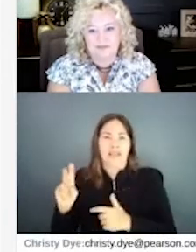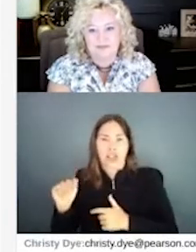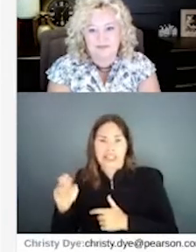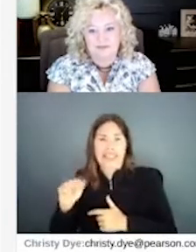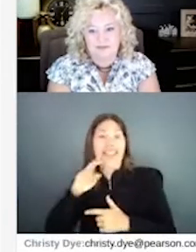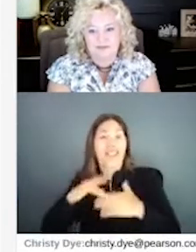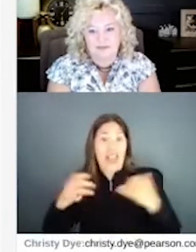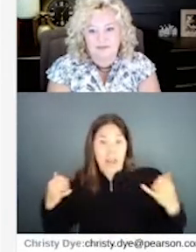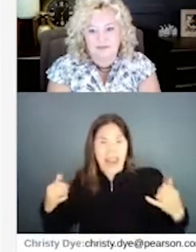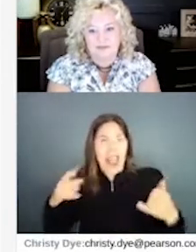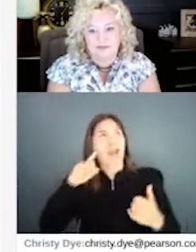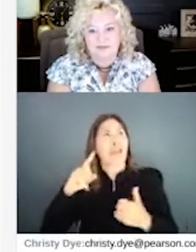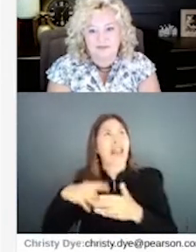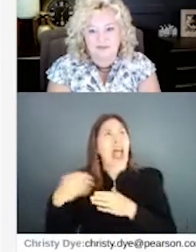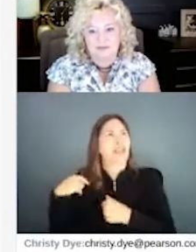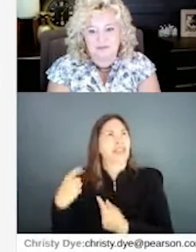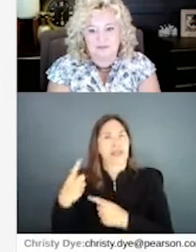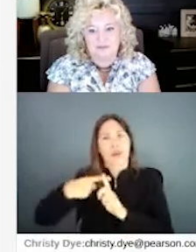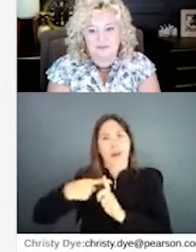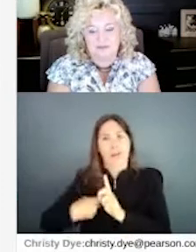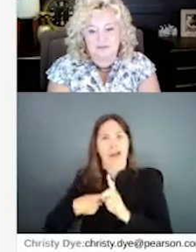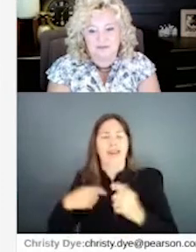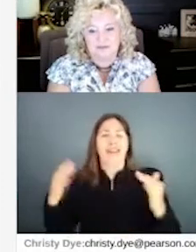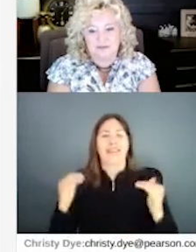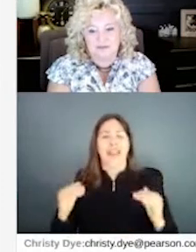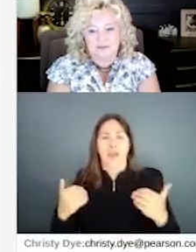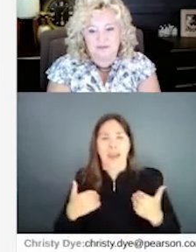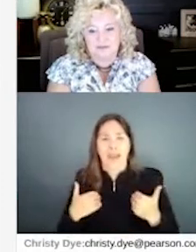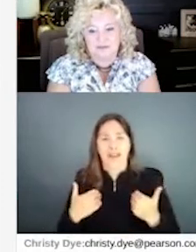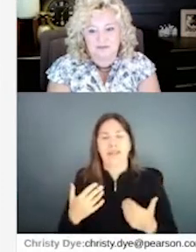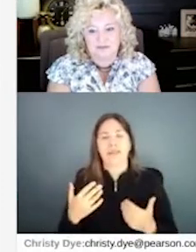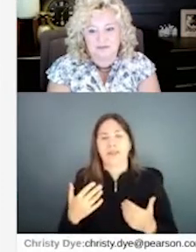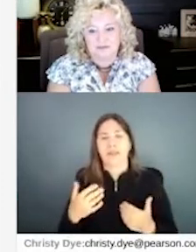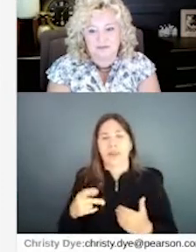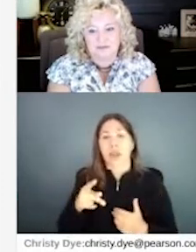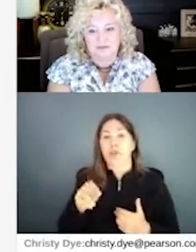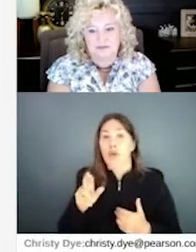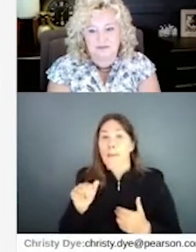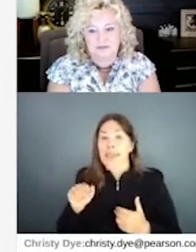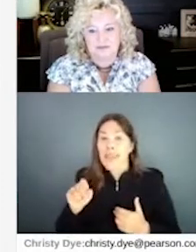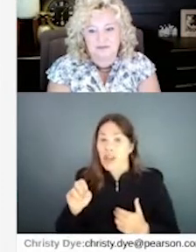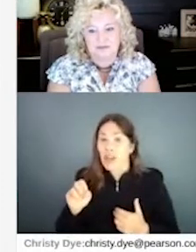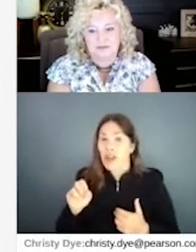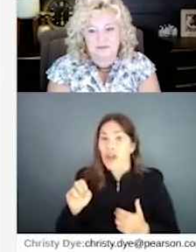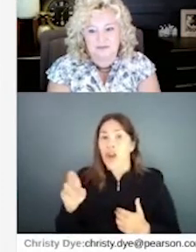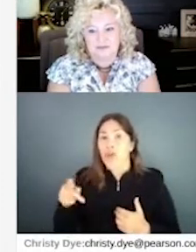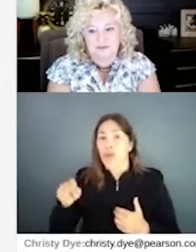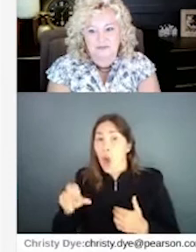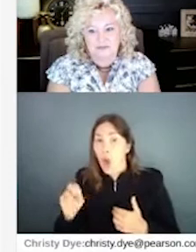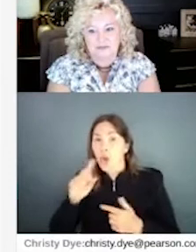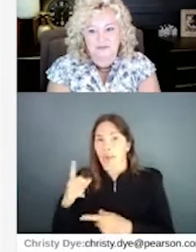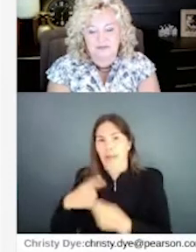now. It's been out for a month. And then we've got Premiere Pro and After Effects and Dreamweaver. Those are coming